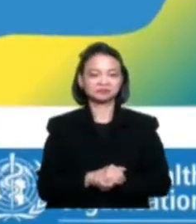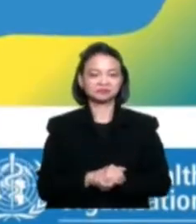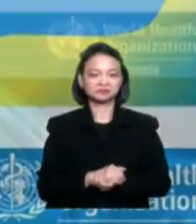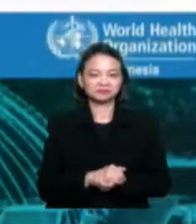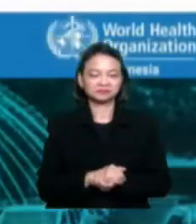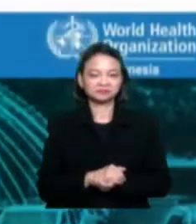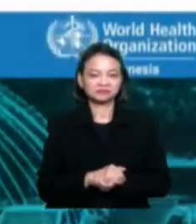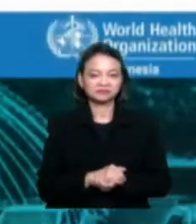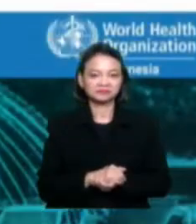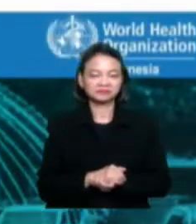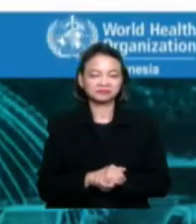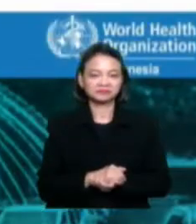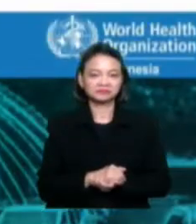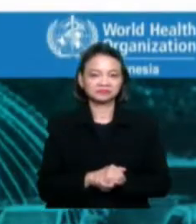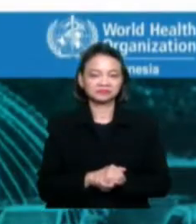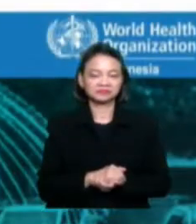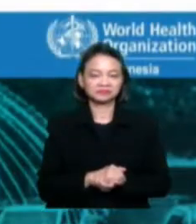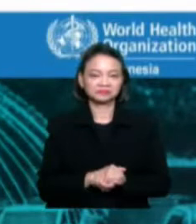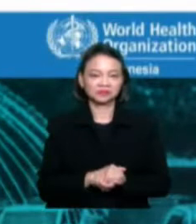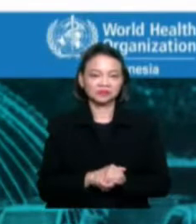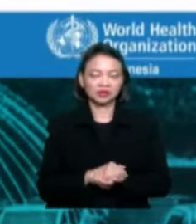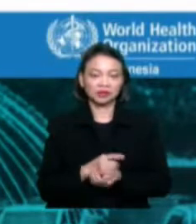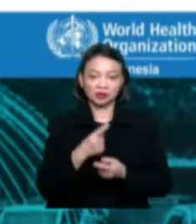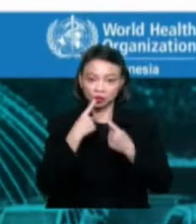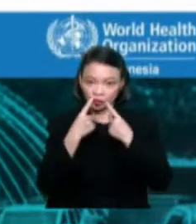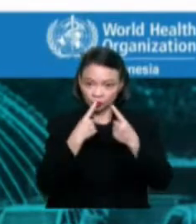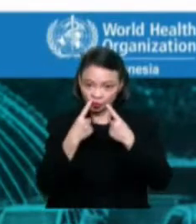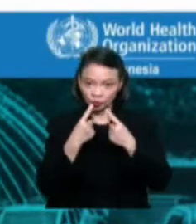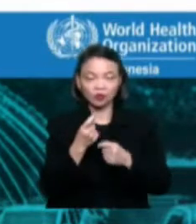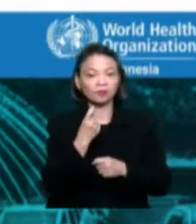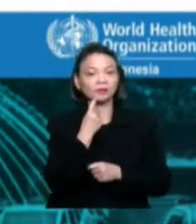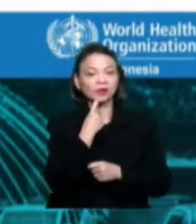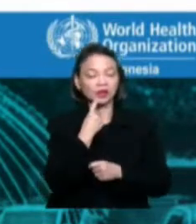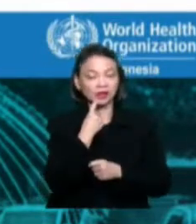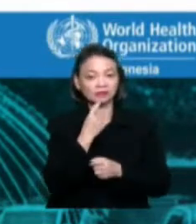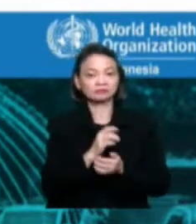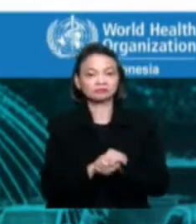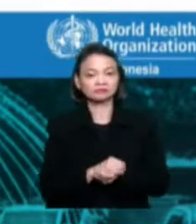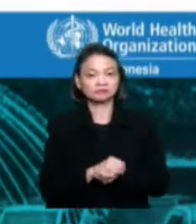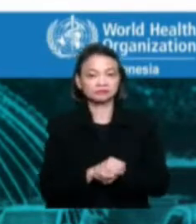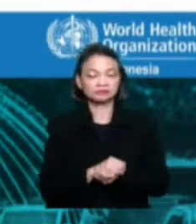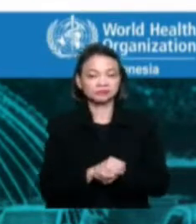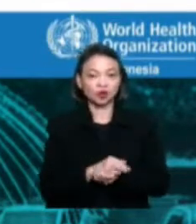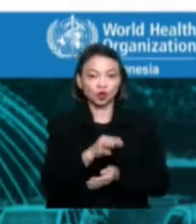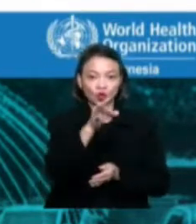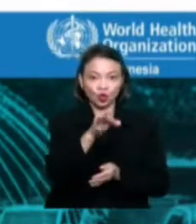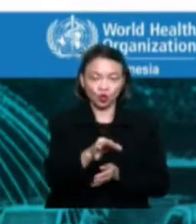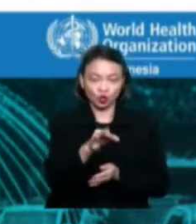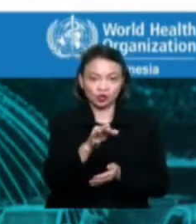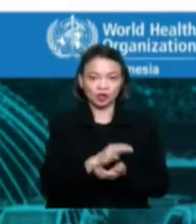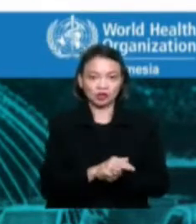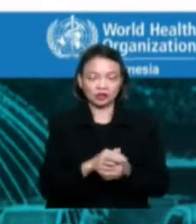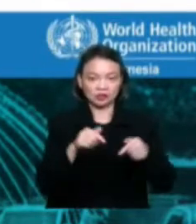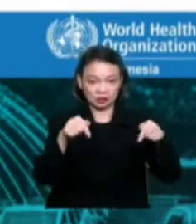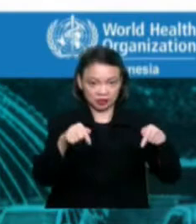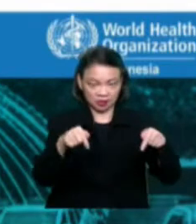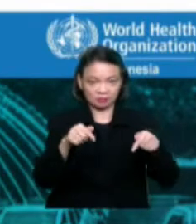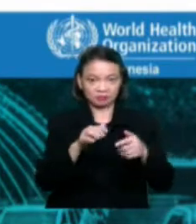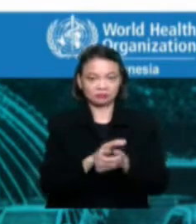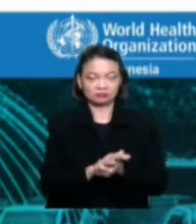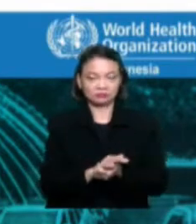Now, when we talk about equitable city and healthy and sustainable city, under Sustainable Development Goals, sustainable cities and communities